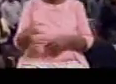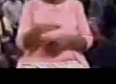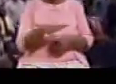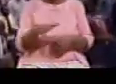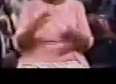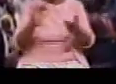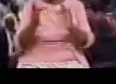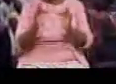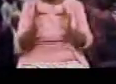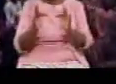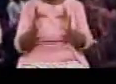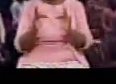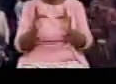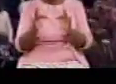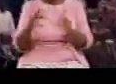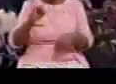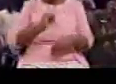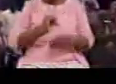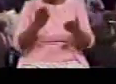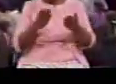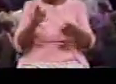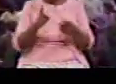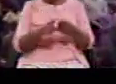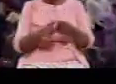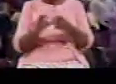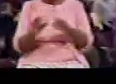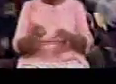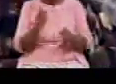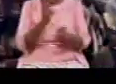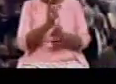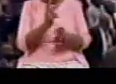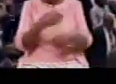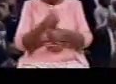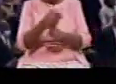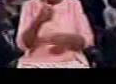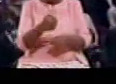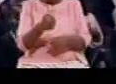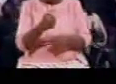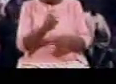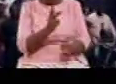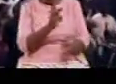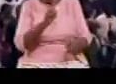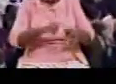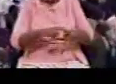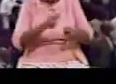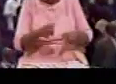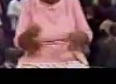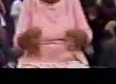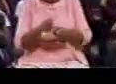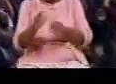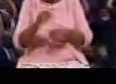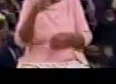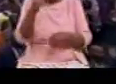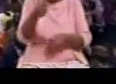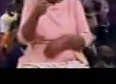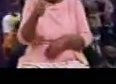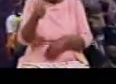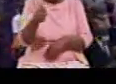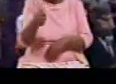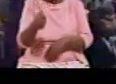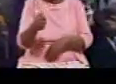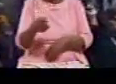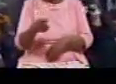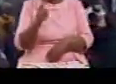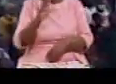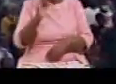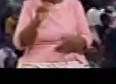online, I want you to position yourself as if you, in particular, you are the one I'm